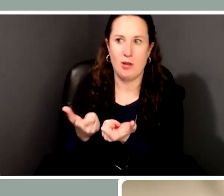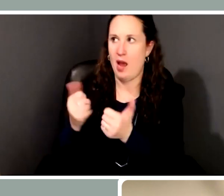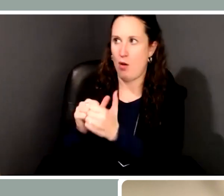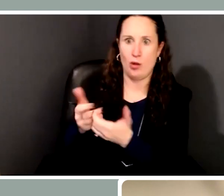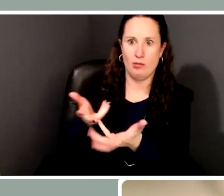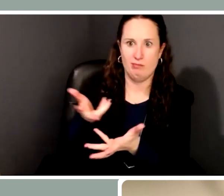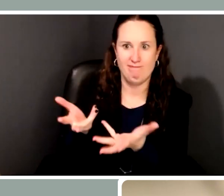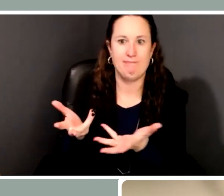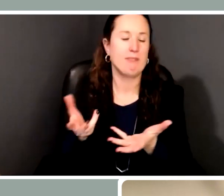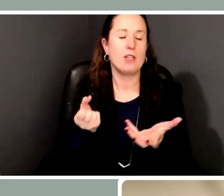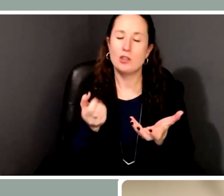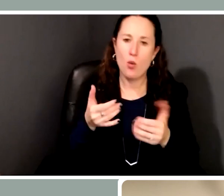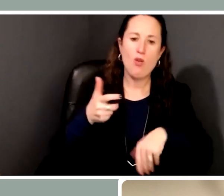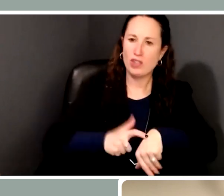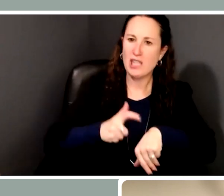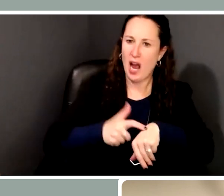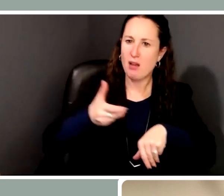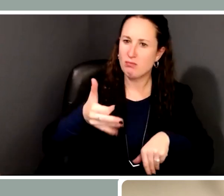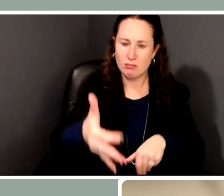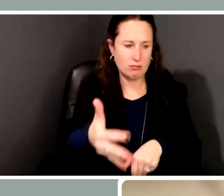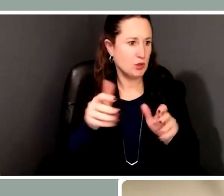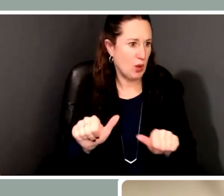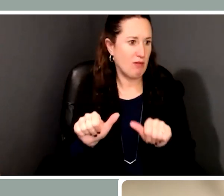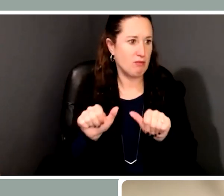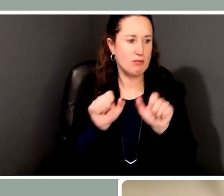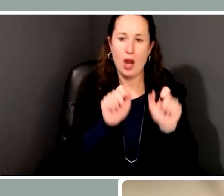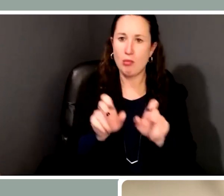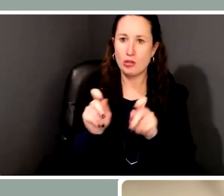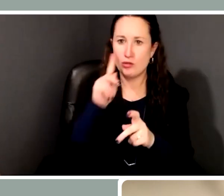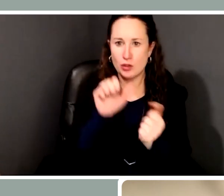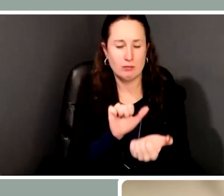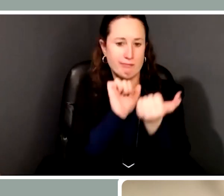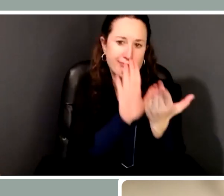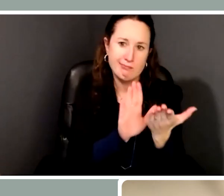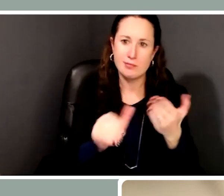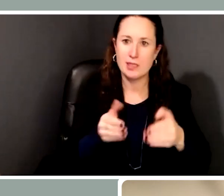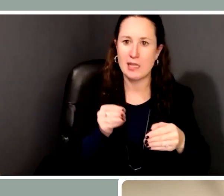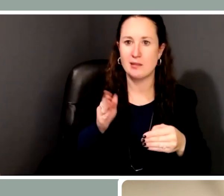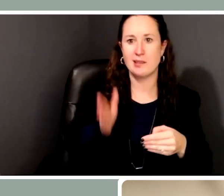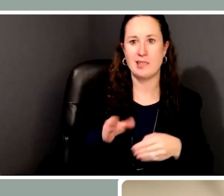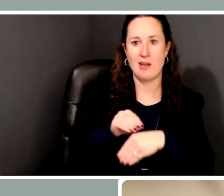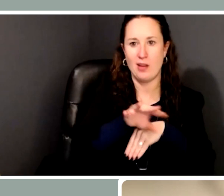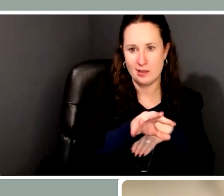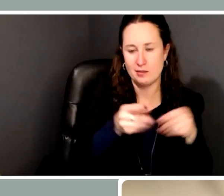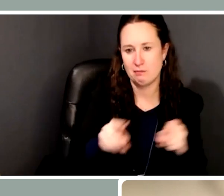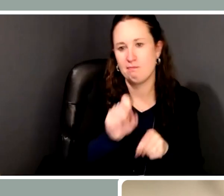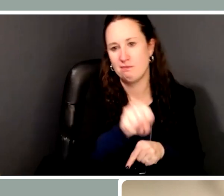is certainly that potential to address and to try and mitigate side effects. We also, often